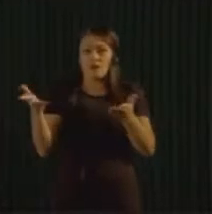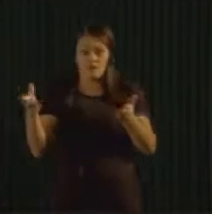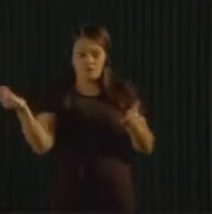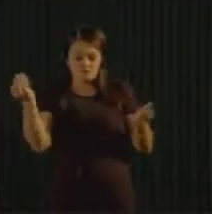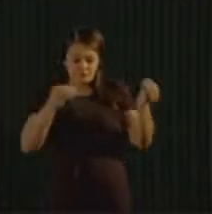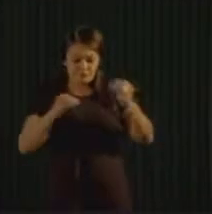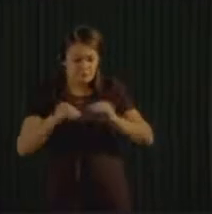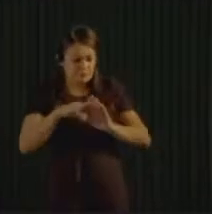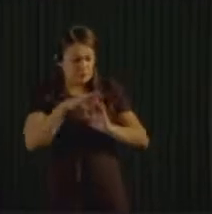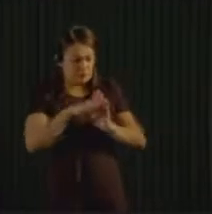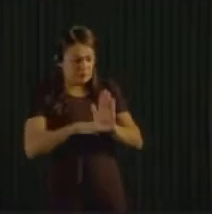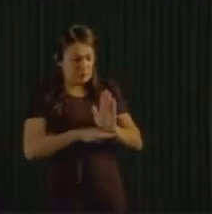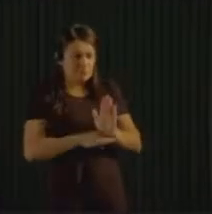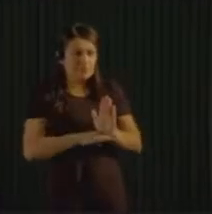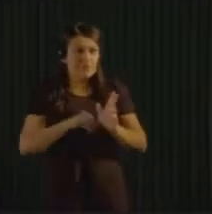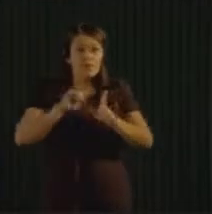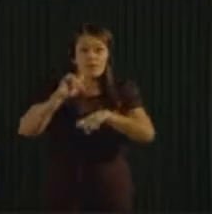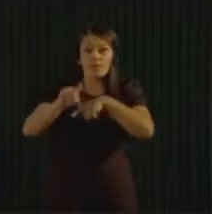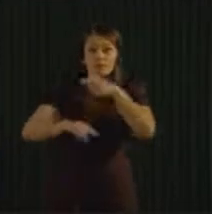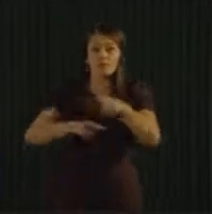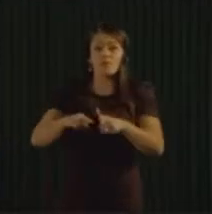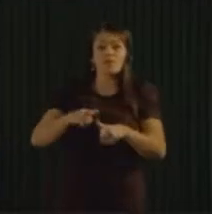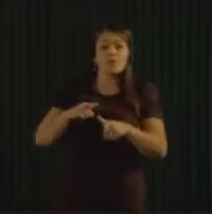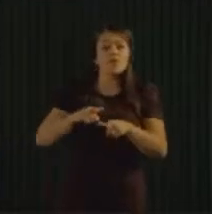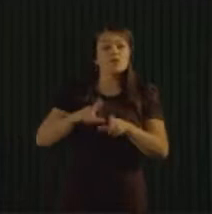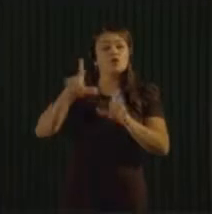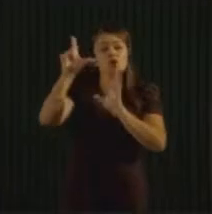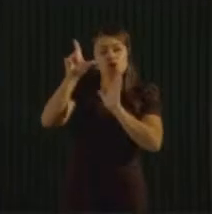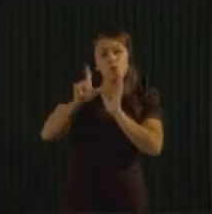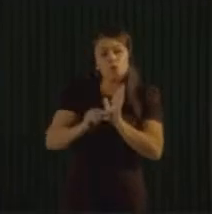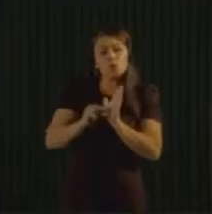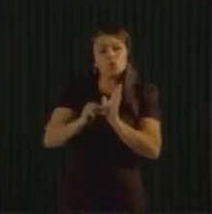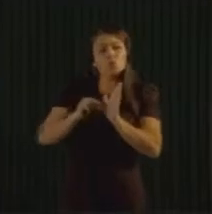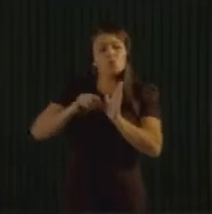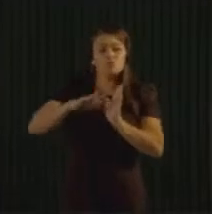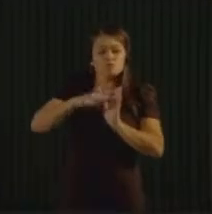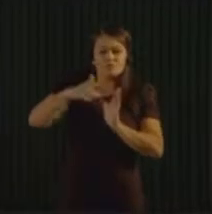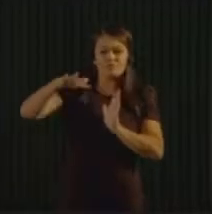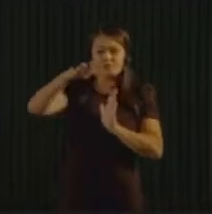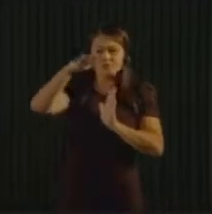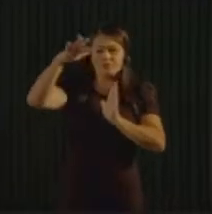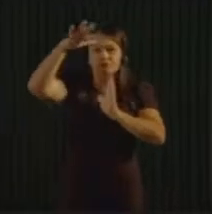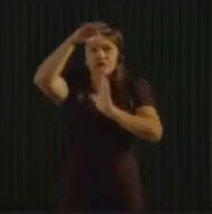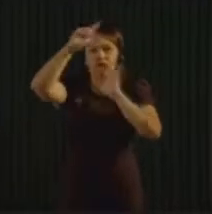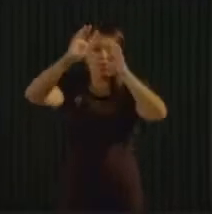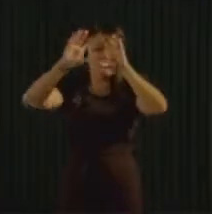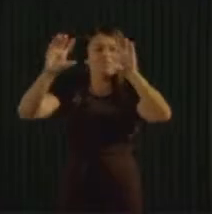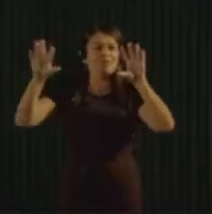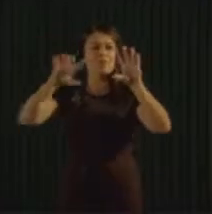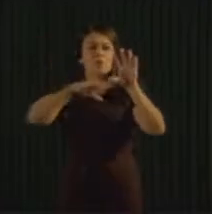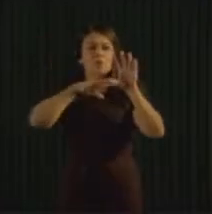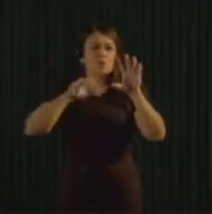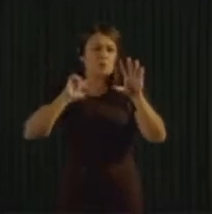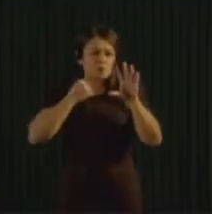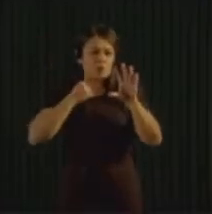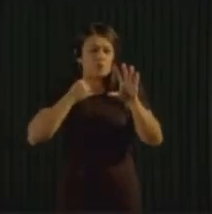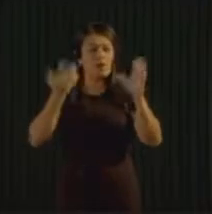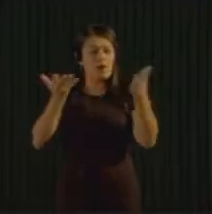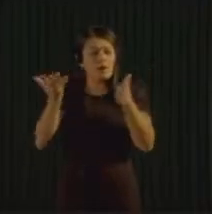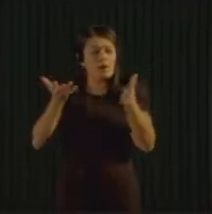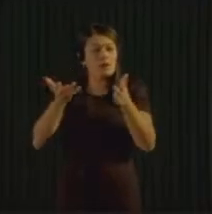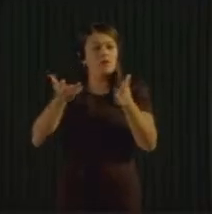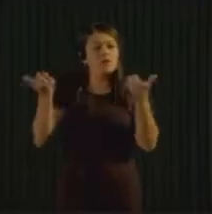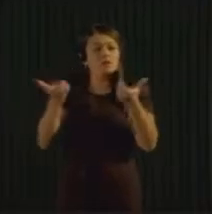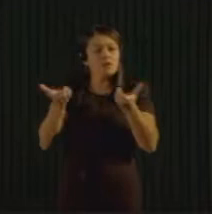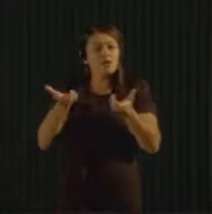so on. So we have both sides of like being very specific about waste reduction strategy. At the same time, we can tackle like more